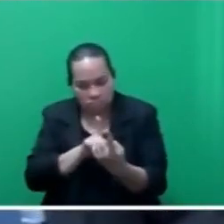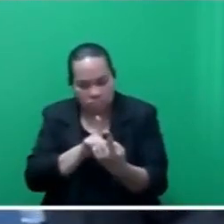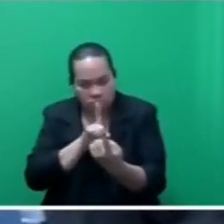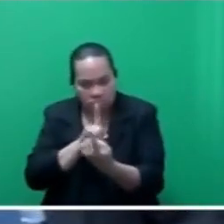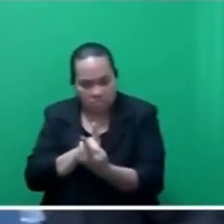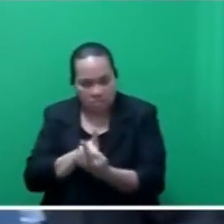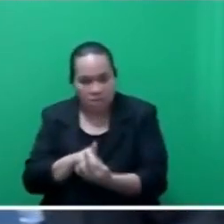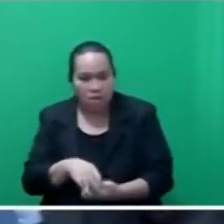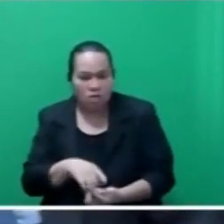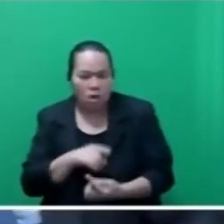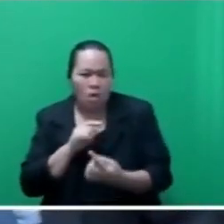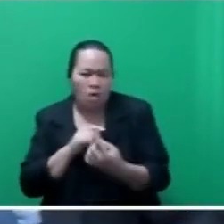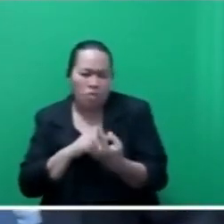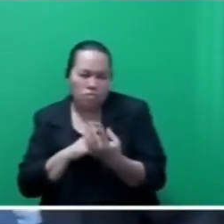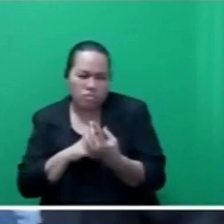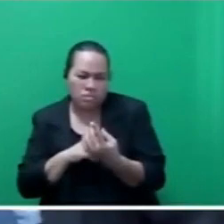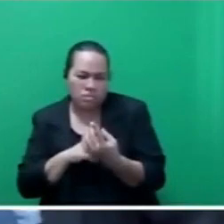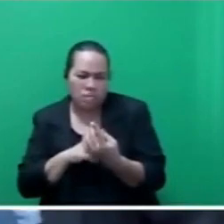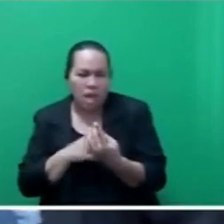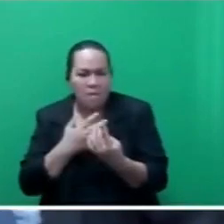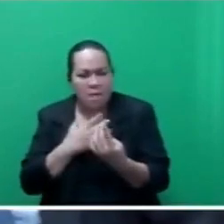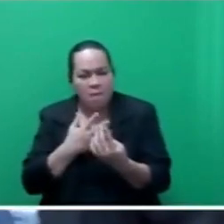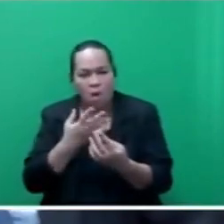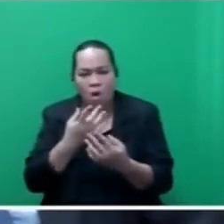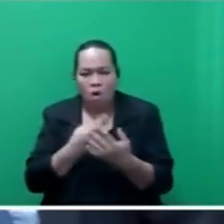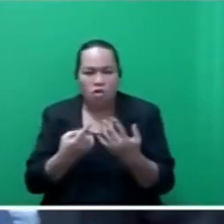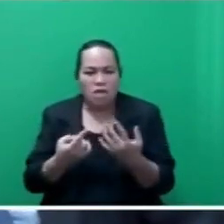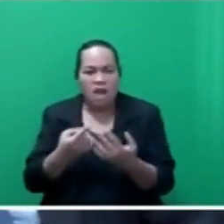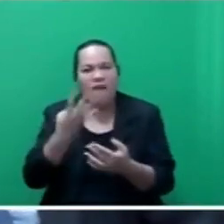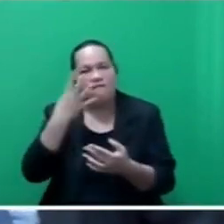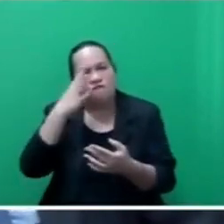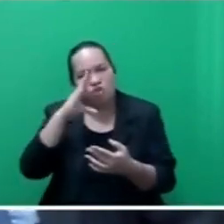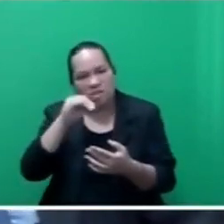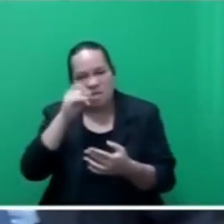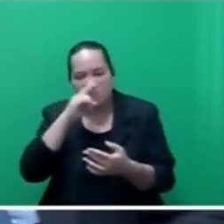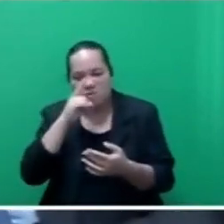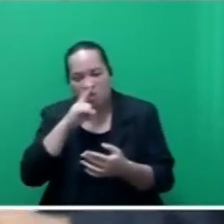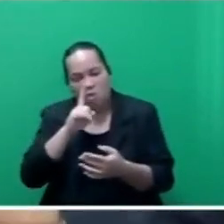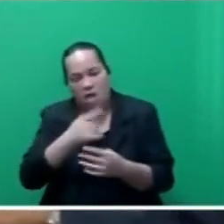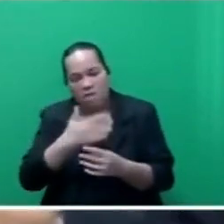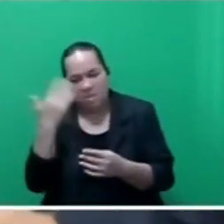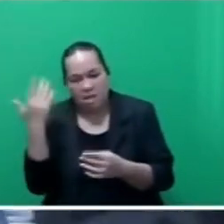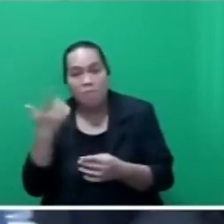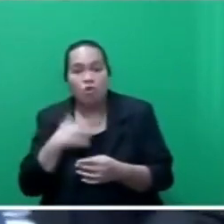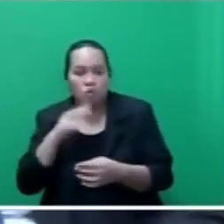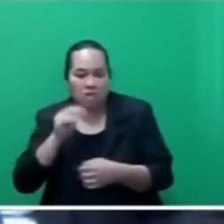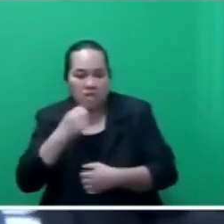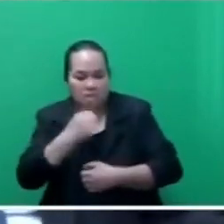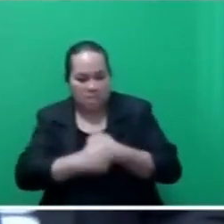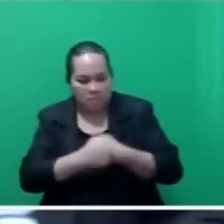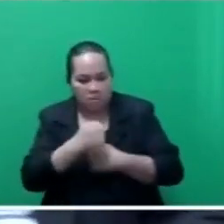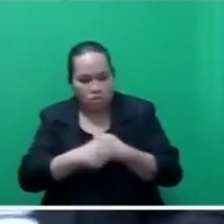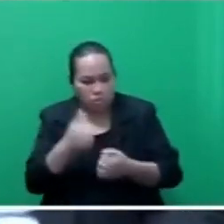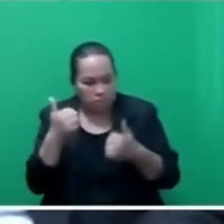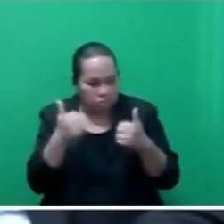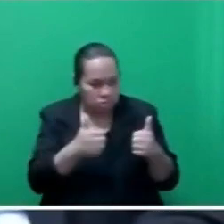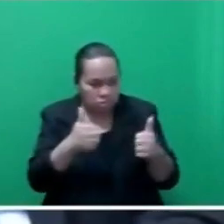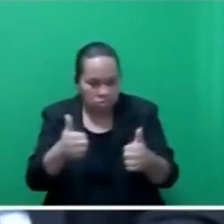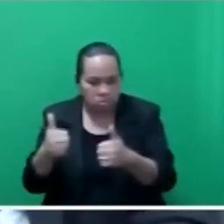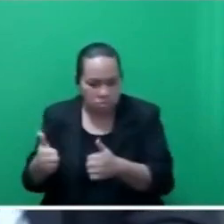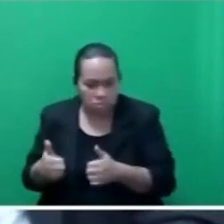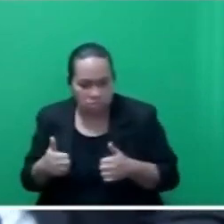occasions, they may have just 40 rostered for the day, because certainly you need the machines to be up and running, you need